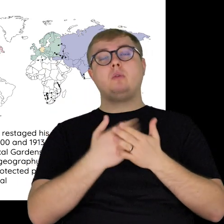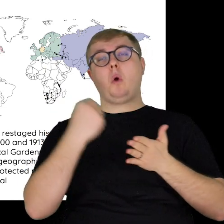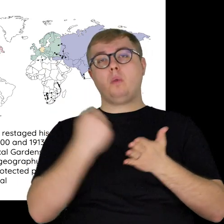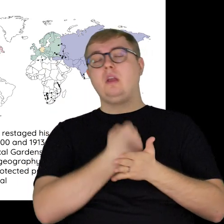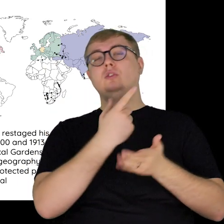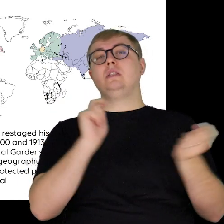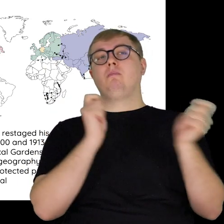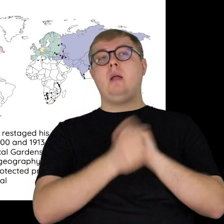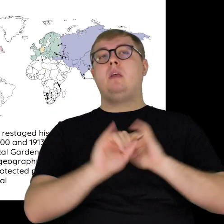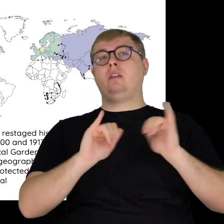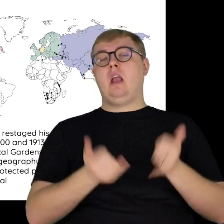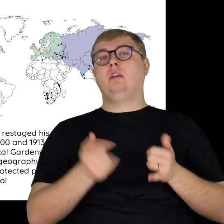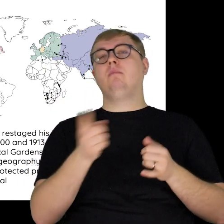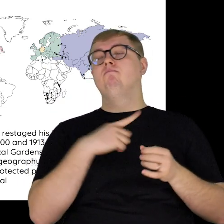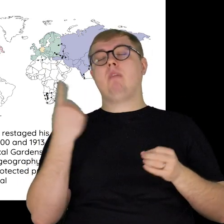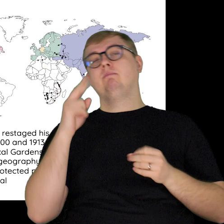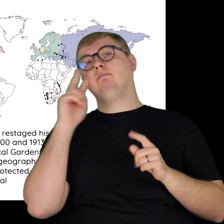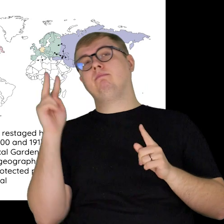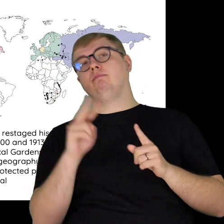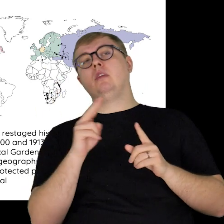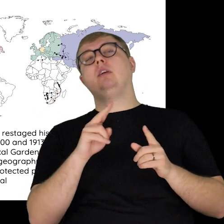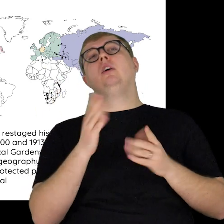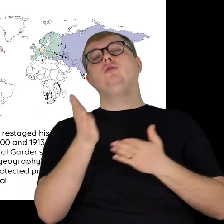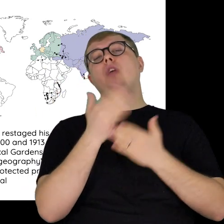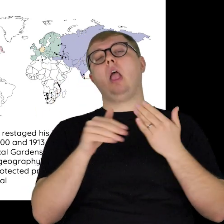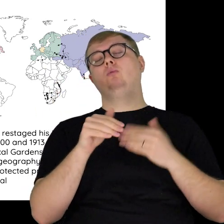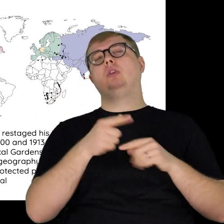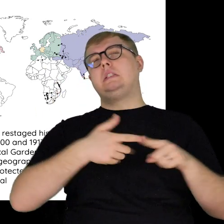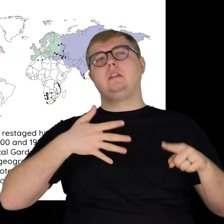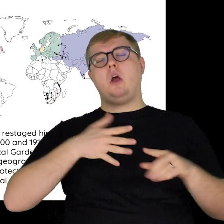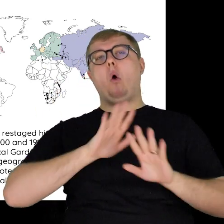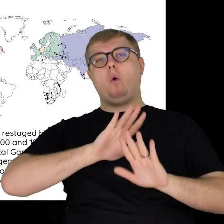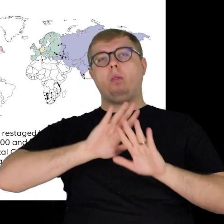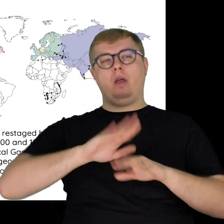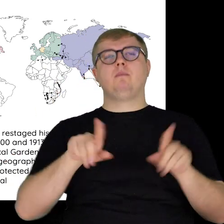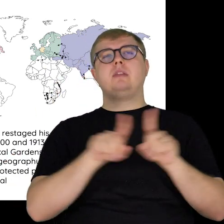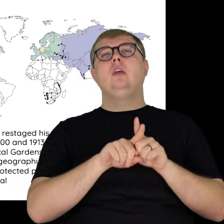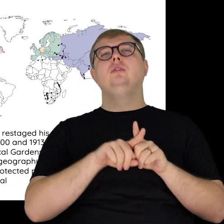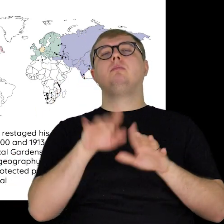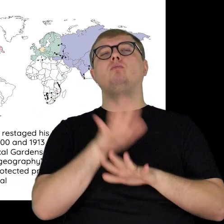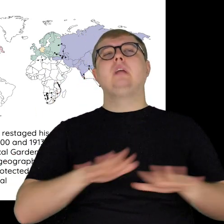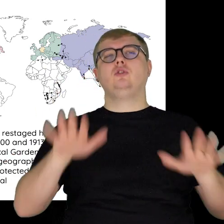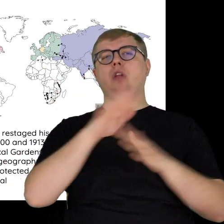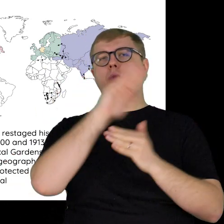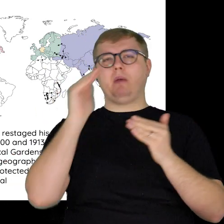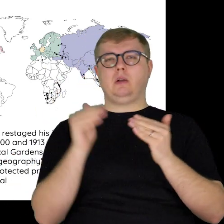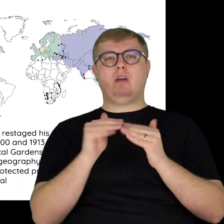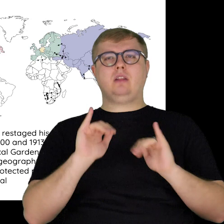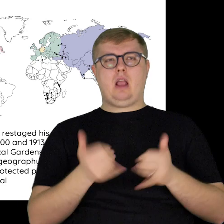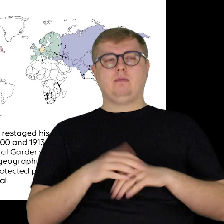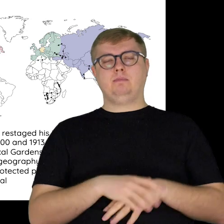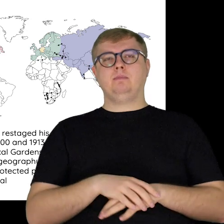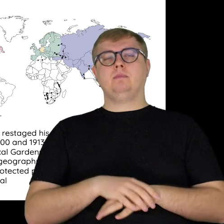see as part of this conservation regime and this kind of stratification of space, even though actually through what we talked about earlier, this idea